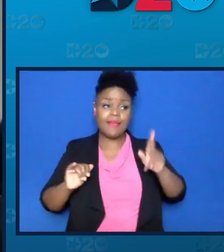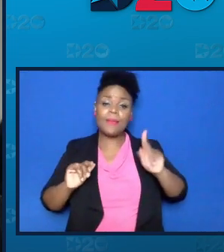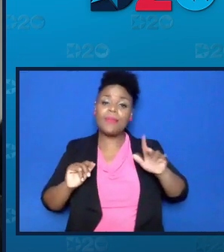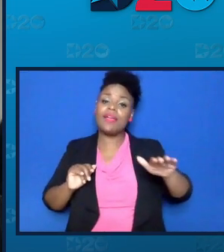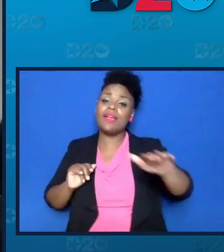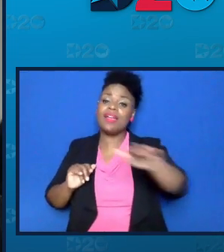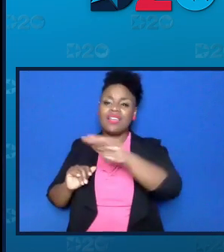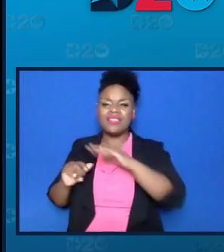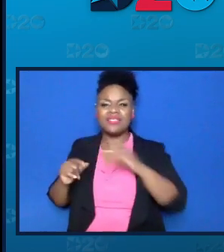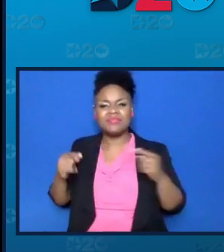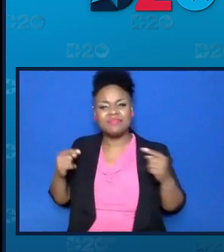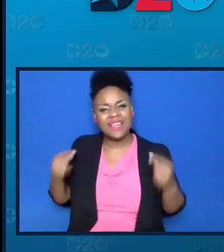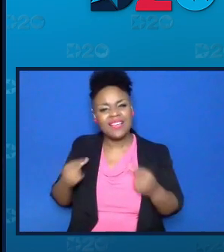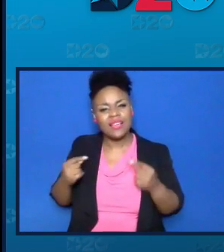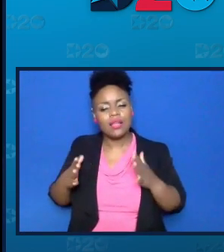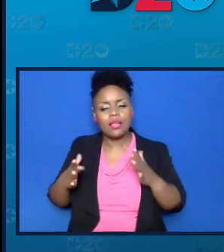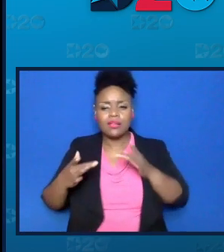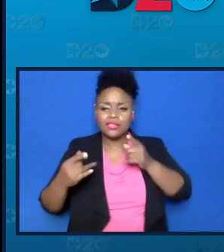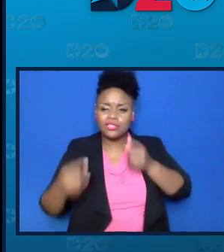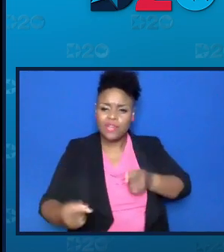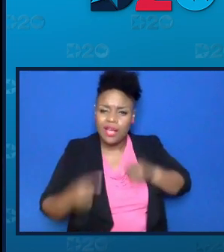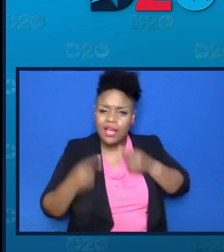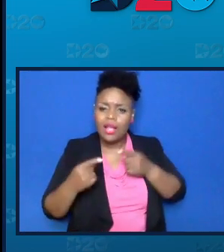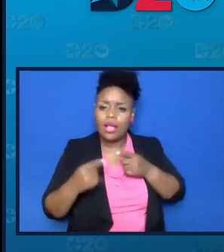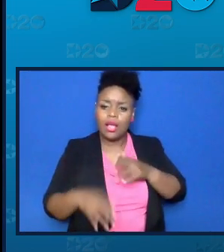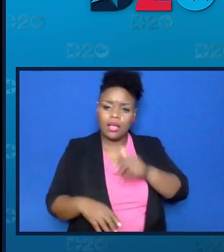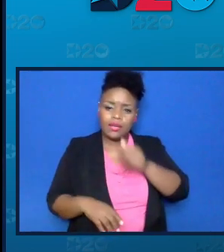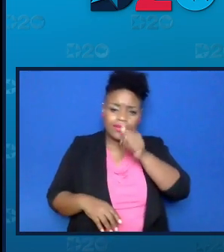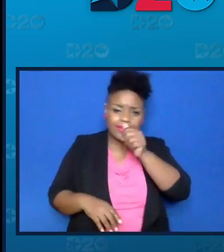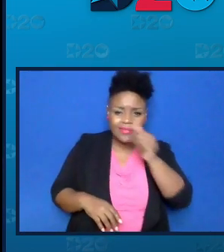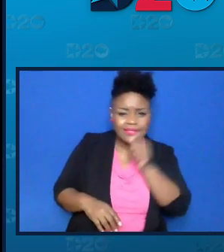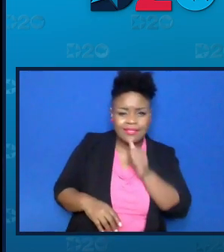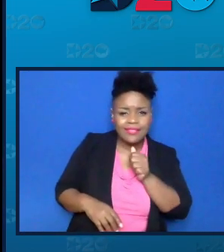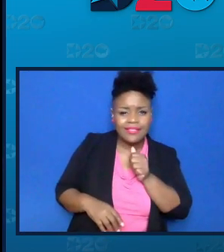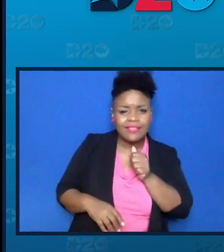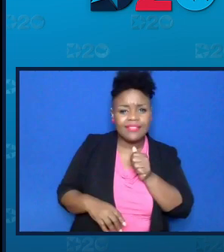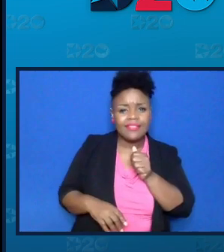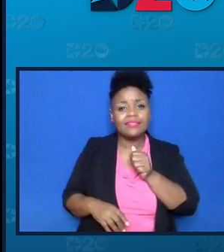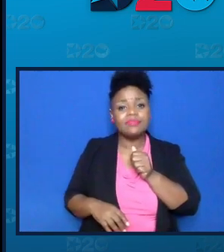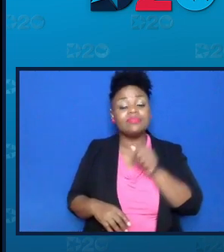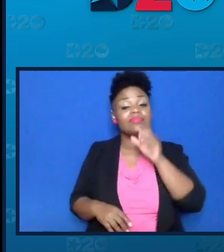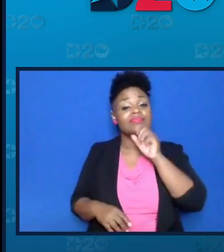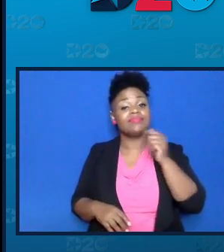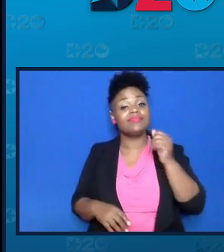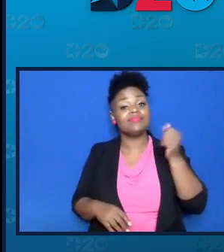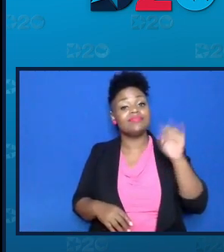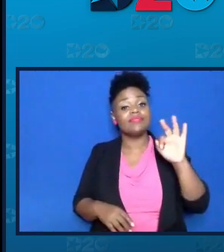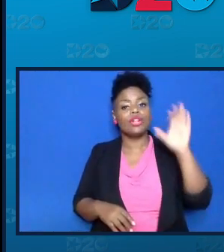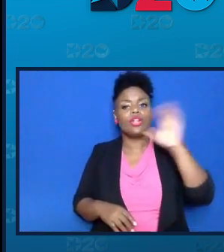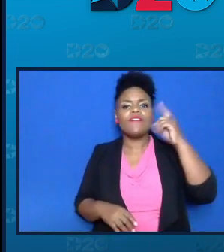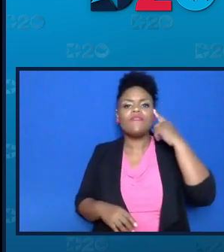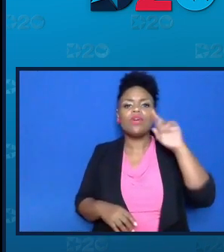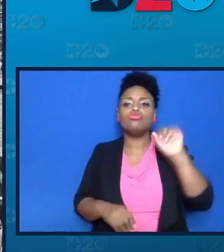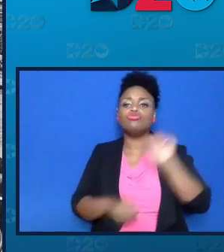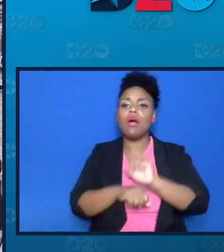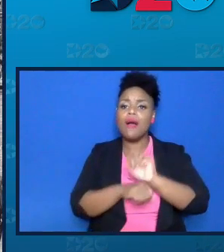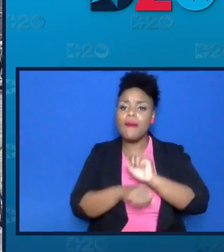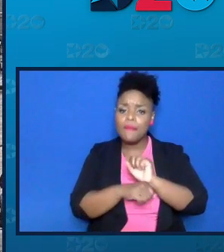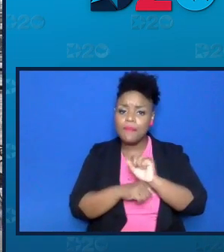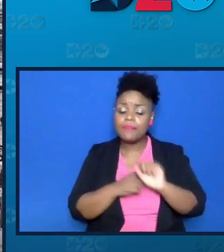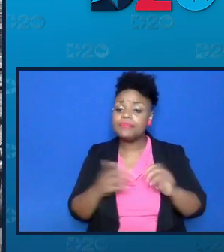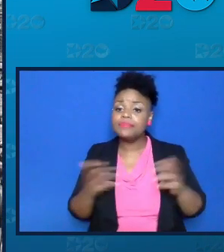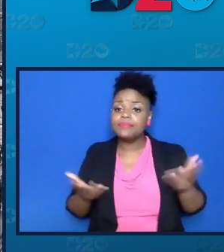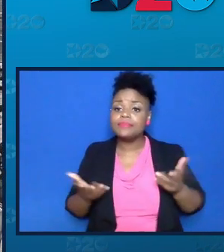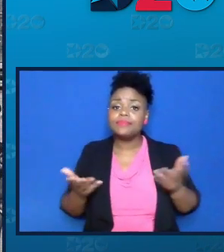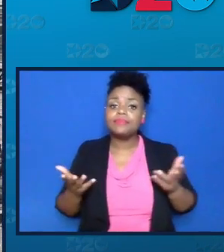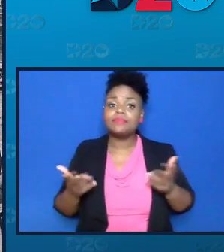At 19, Joe sought out a summer job that few of his peers considered taking. He was a lifeguard along with the black